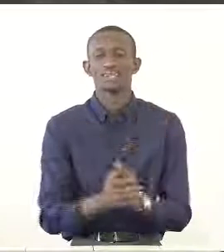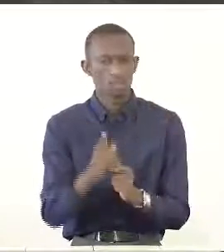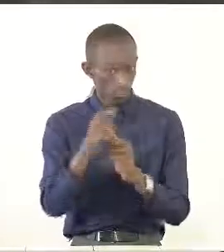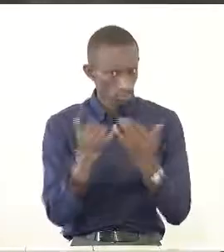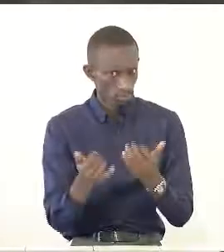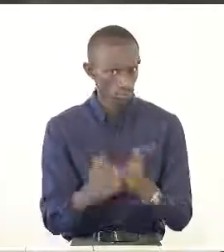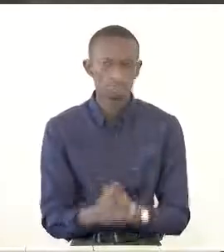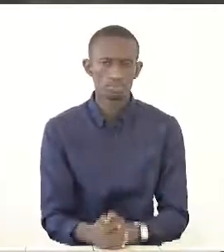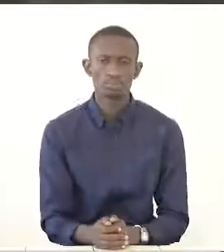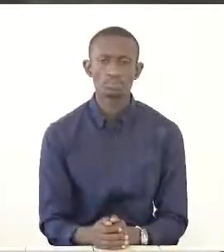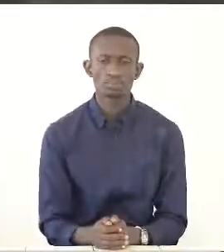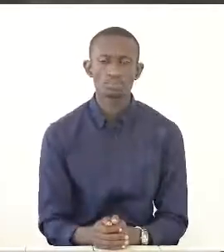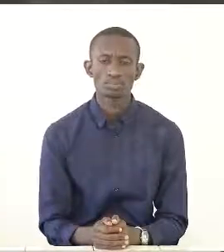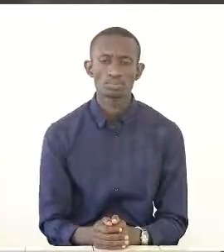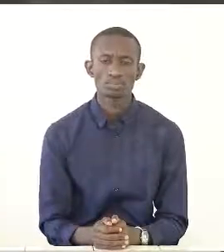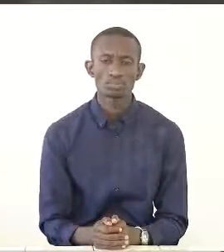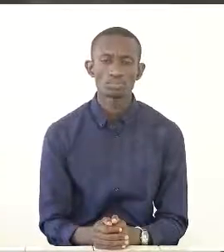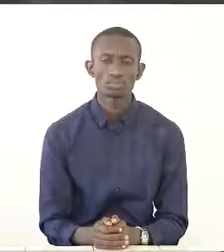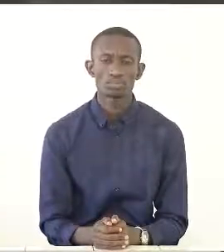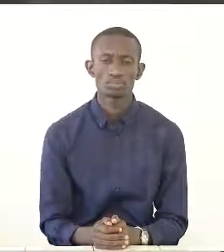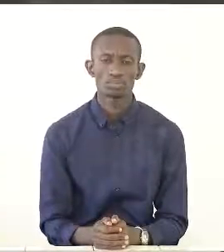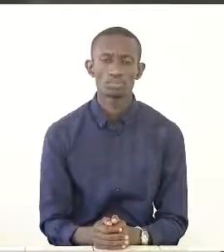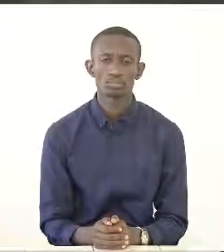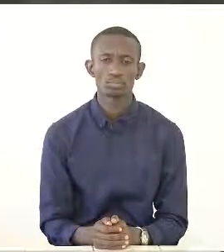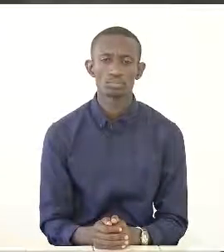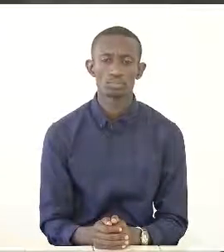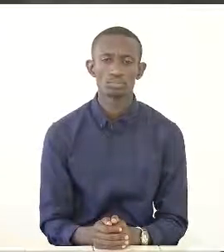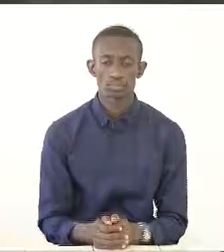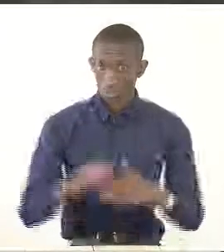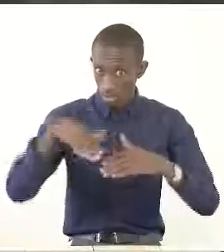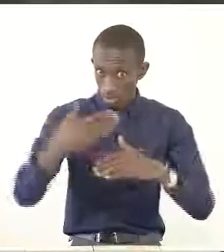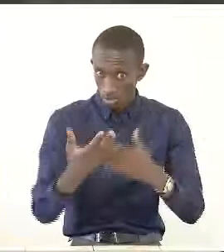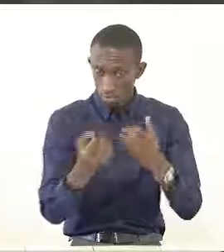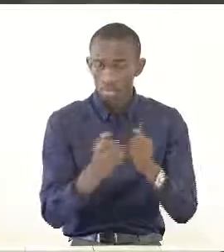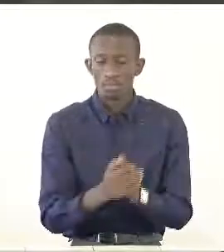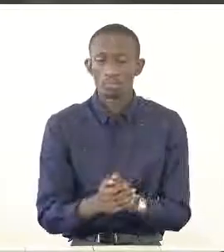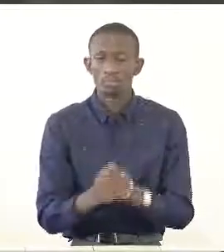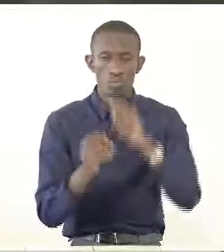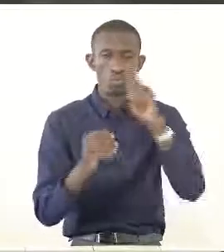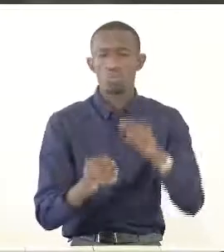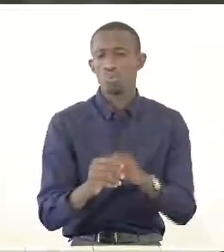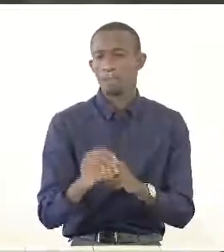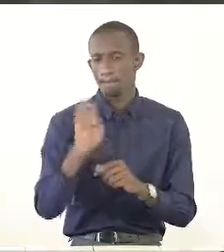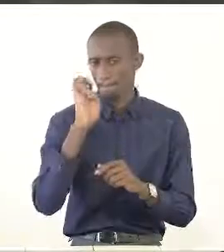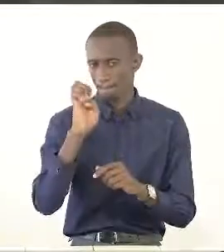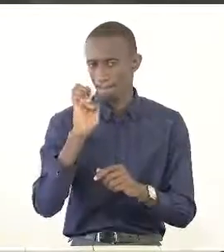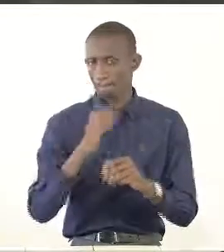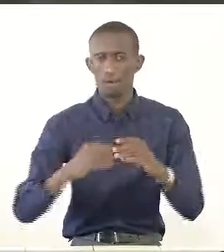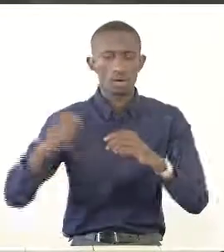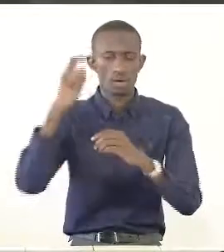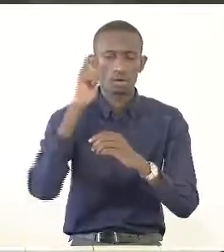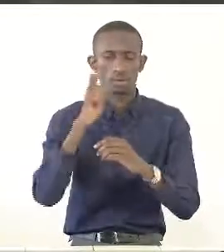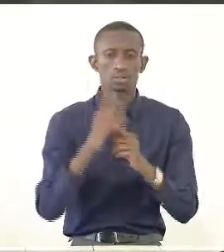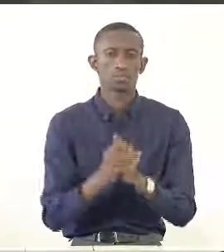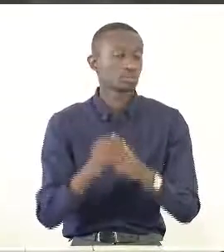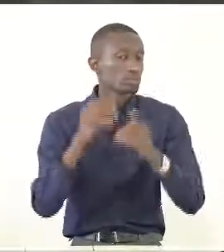Now, I'll be having integral of e power x, which is